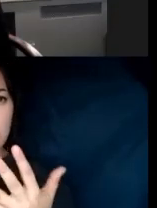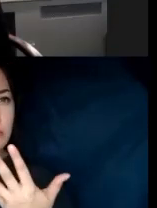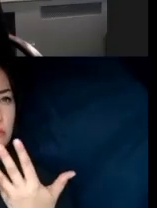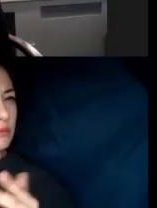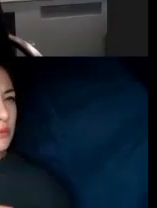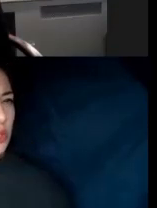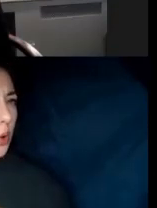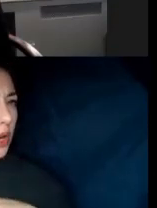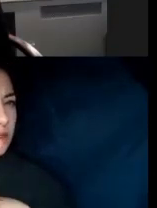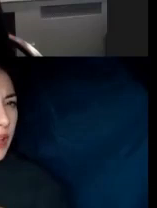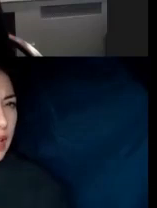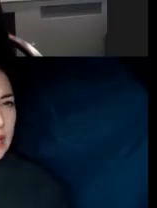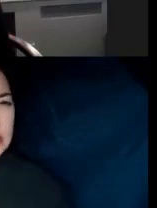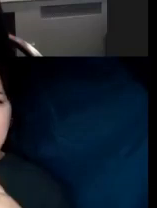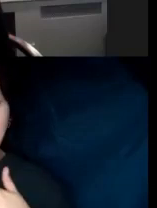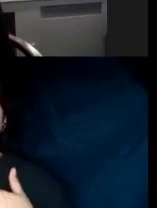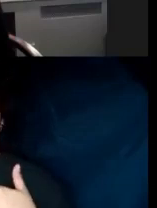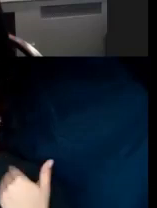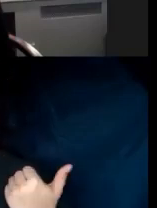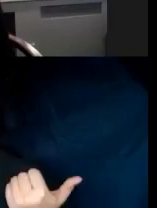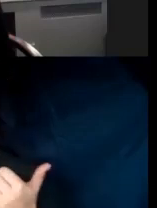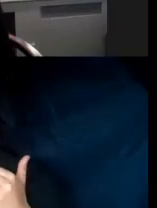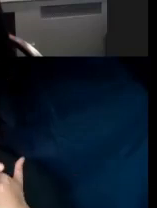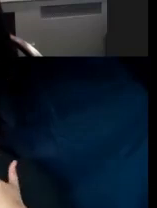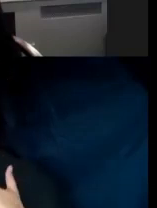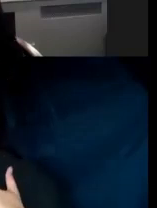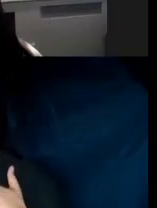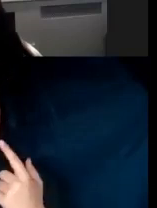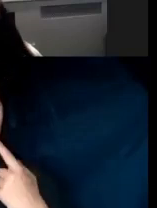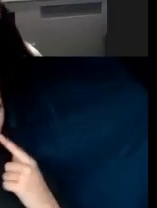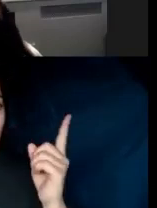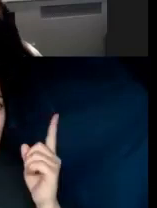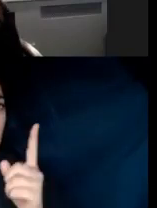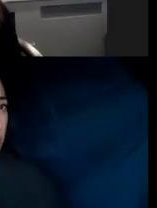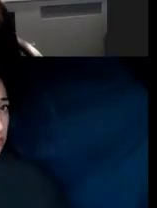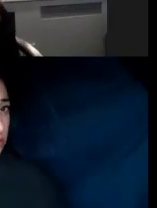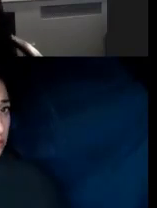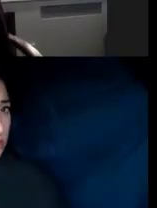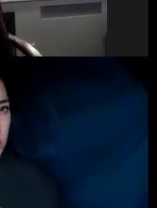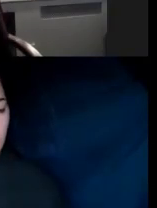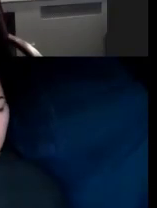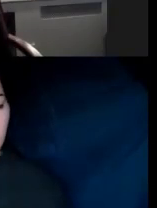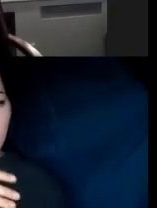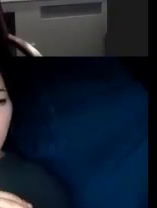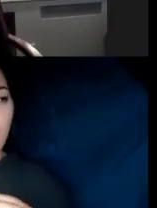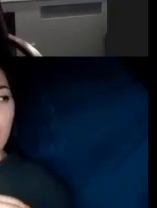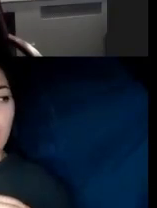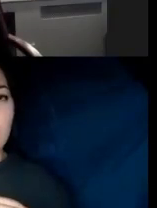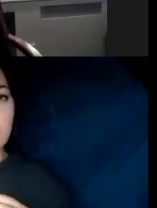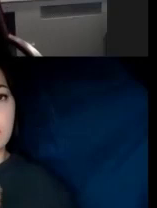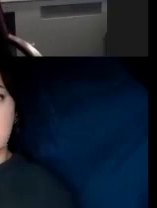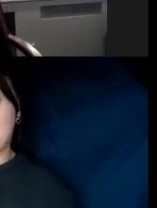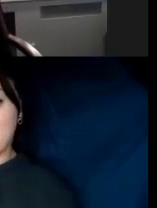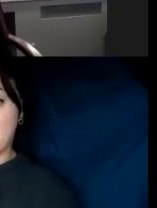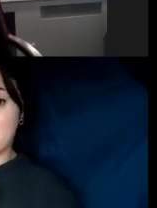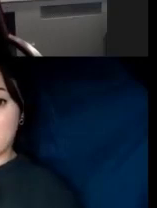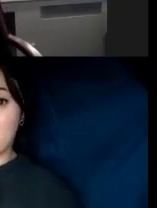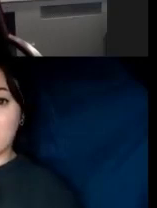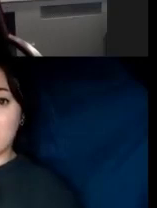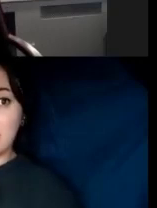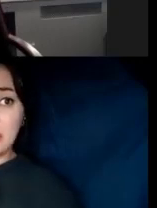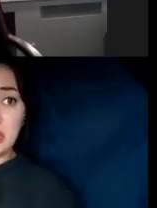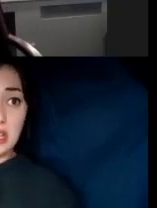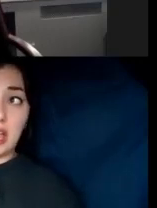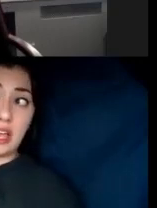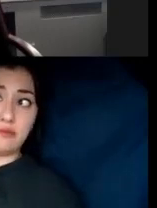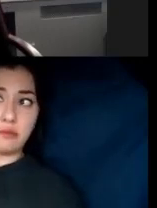it's working and whether, whether a person who, I sometimes have brought a blind deaf friend in